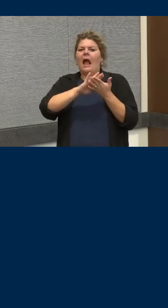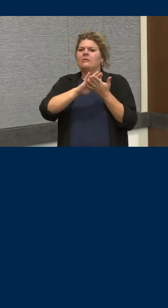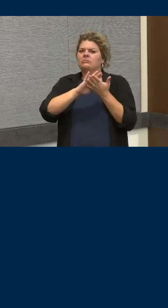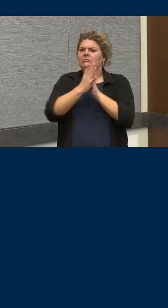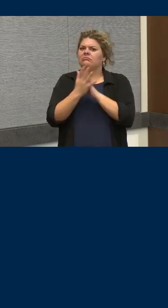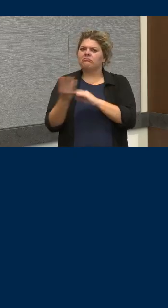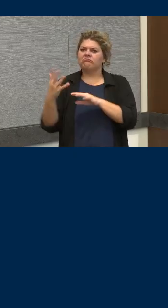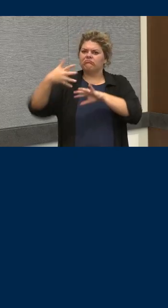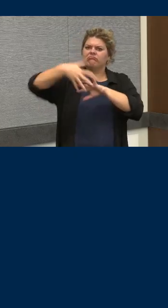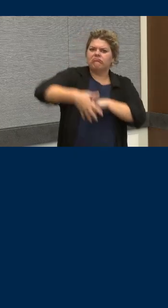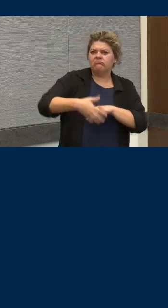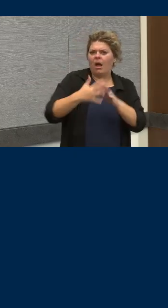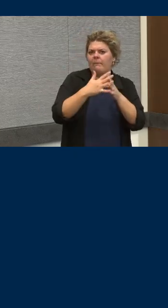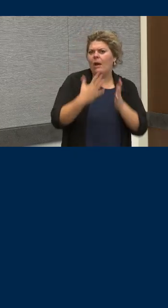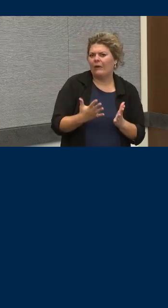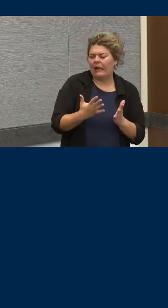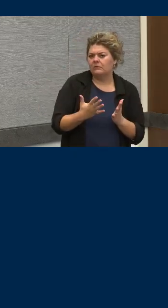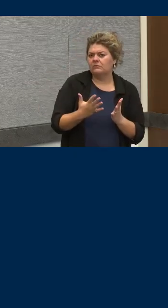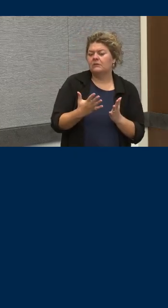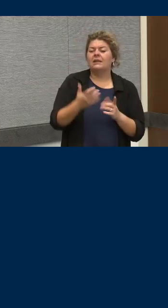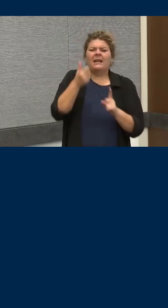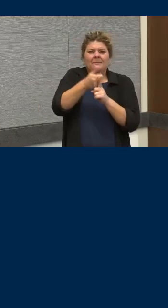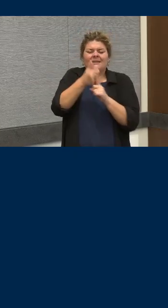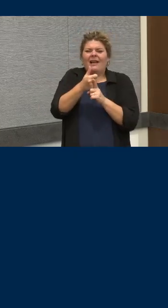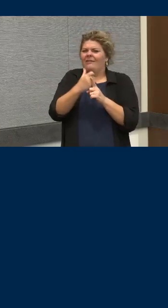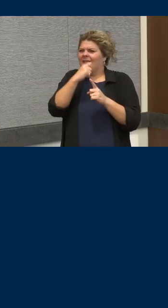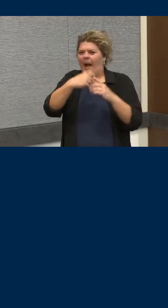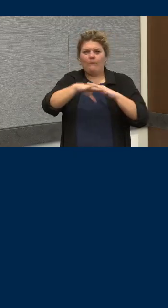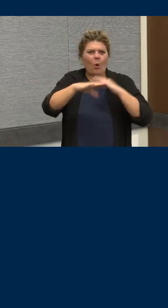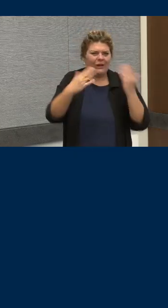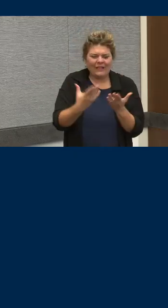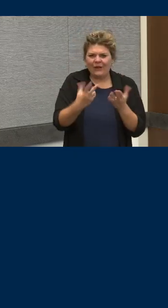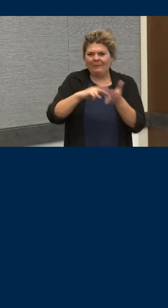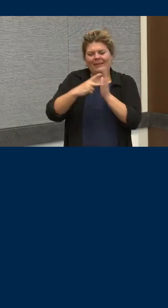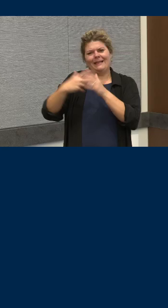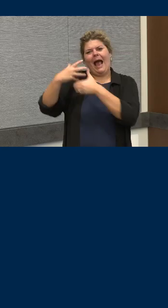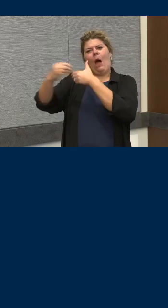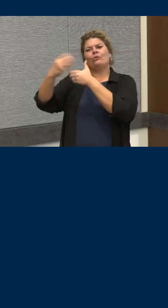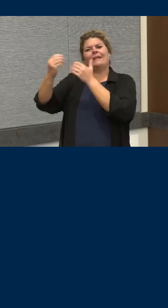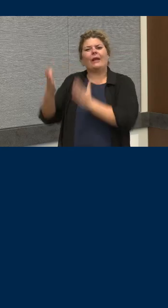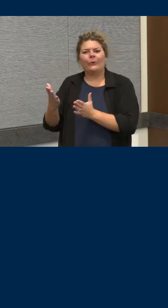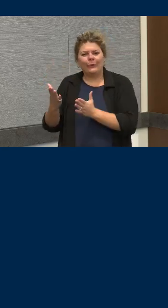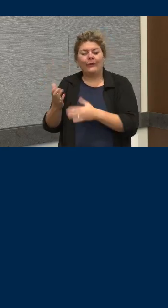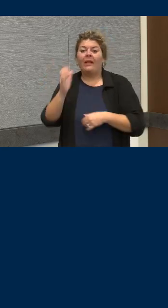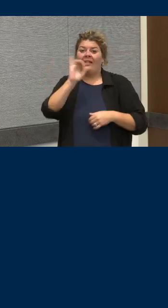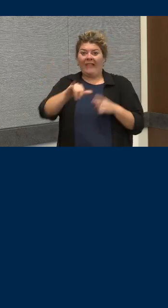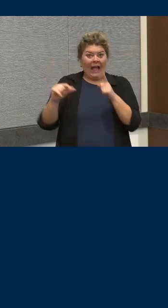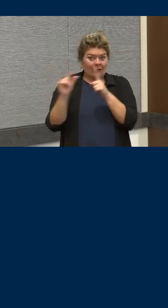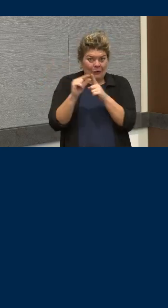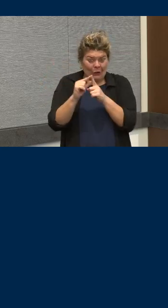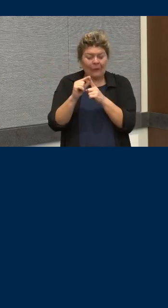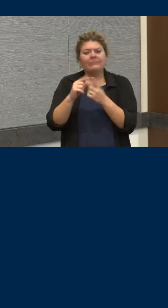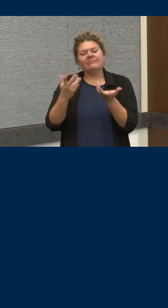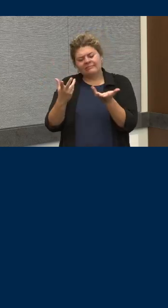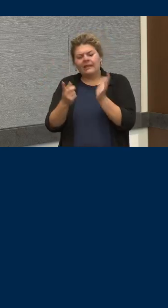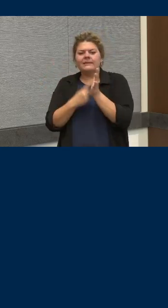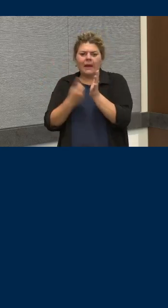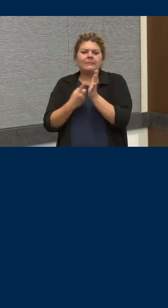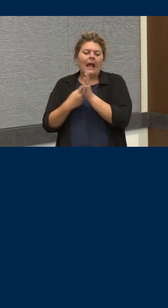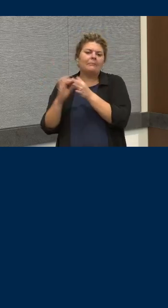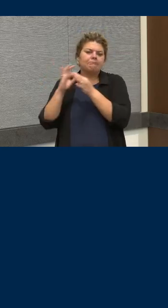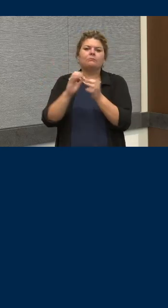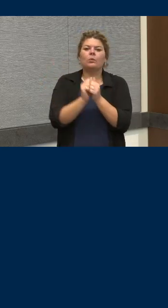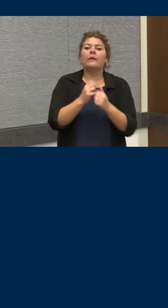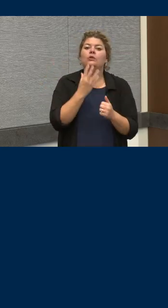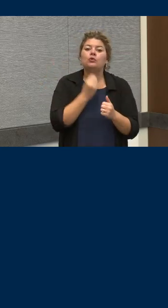American, implicitly an outsider. The term, often used with reference to Jewish subject